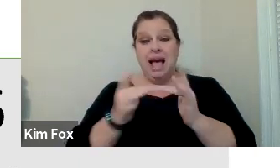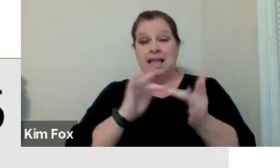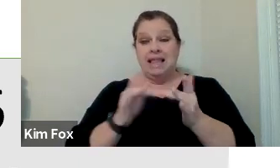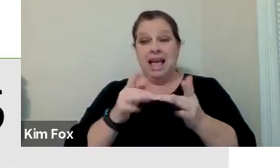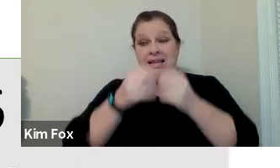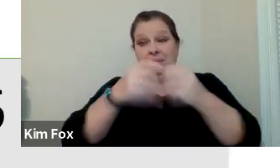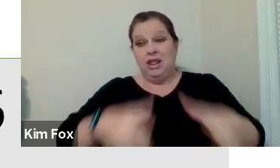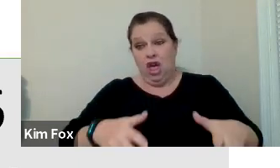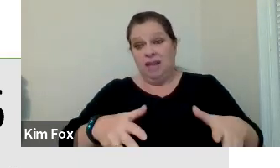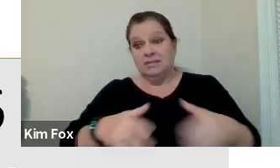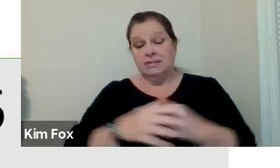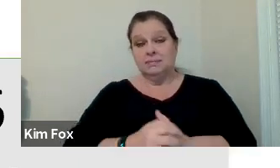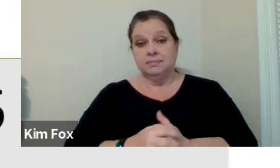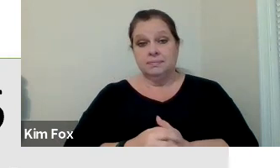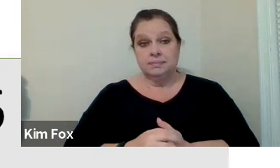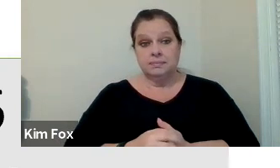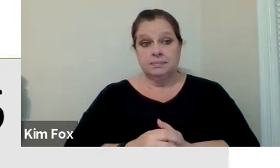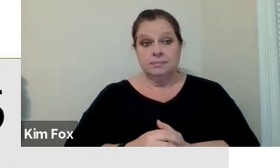lost.